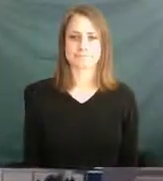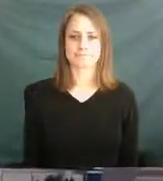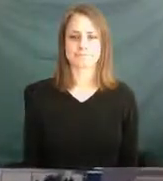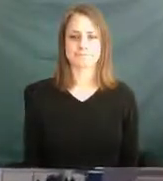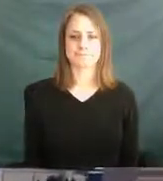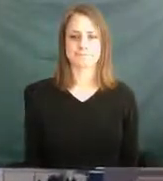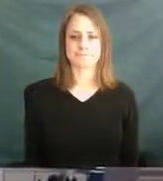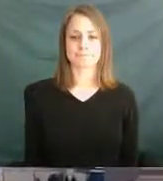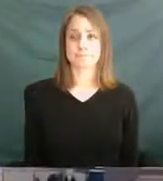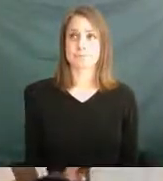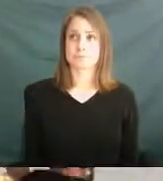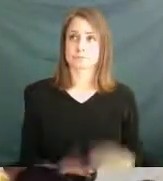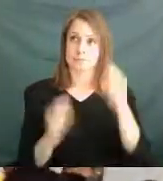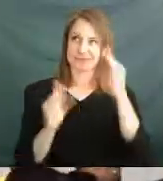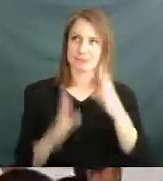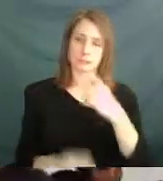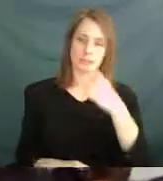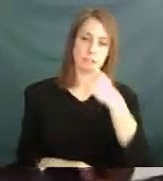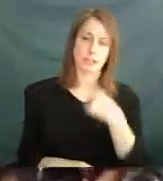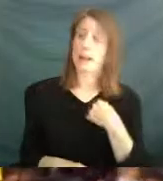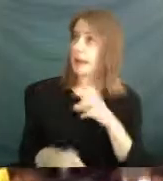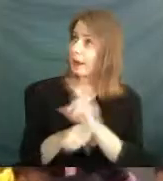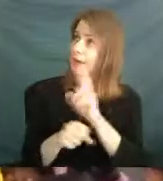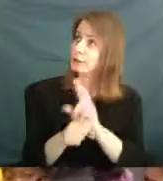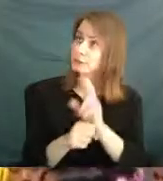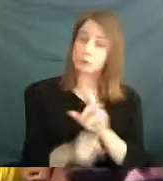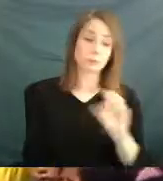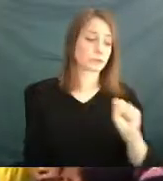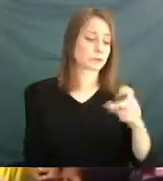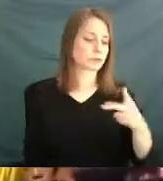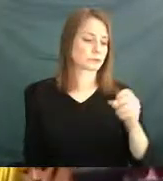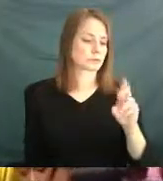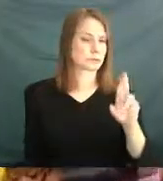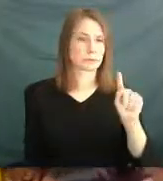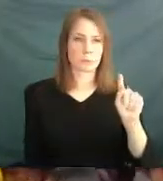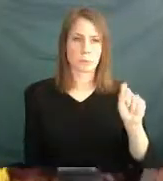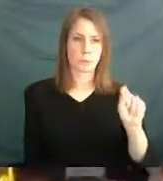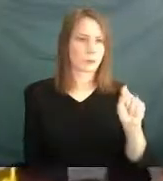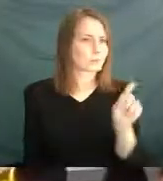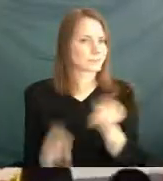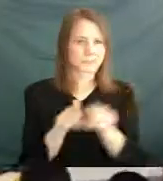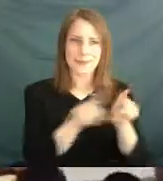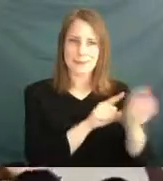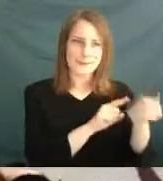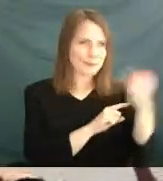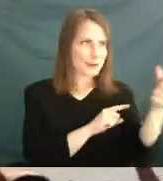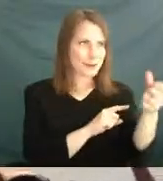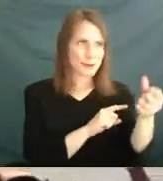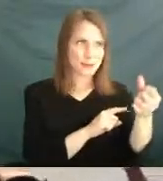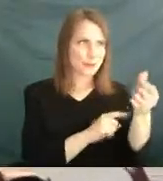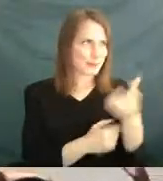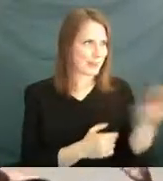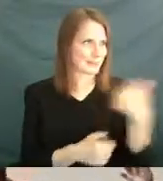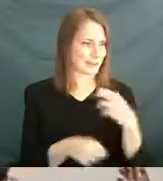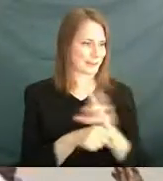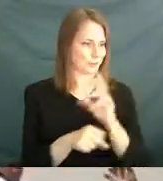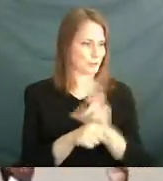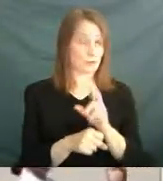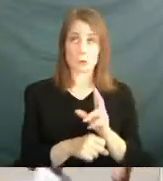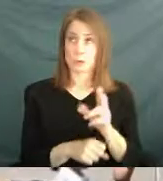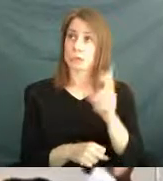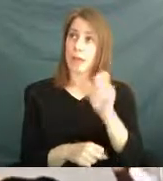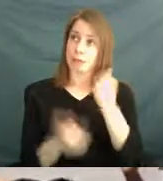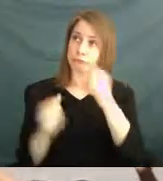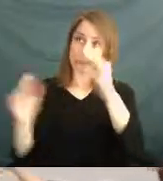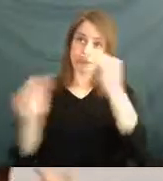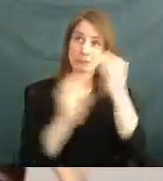I use sports just like you use everything else here to drive home the message of what I'm trying to teach the children, which is to be nice and work hard.